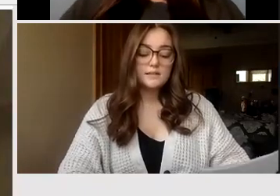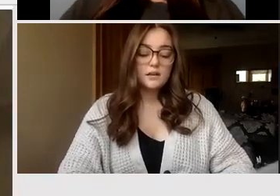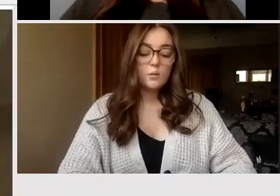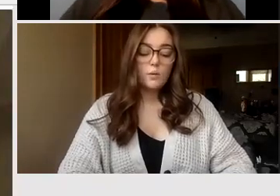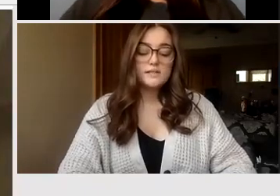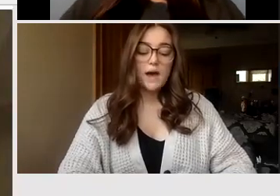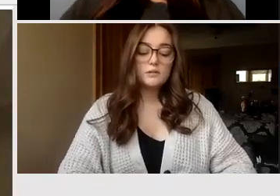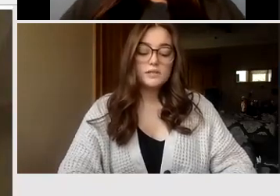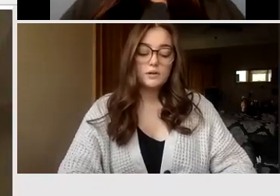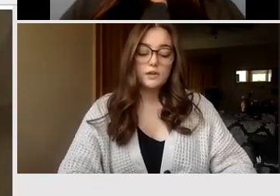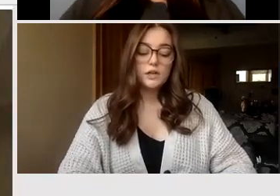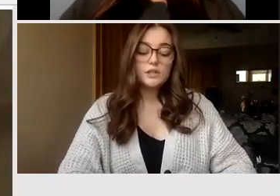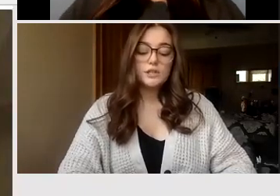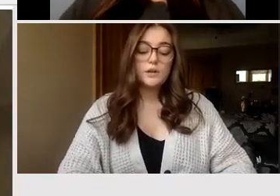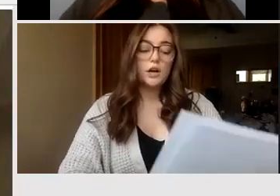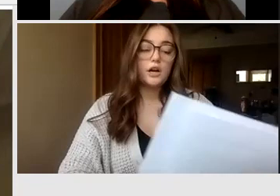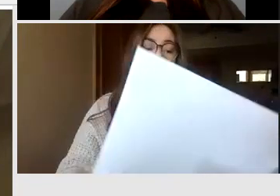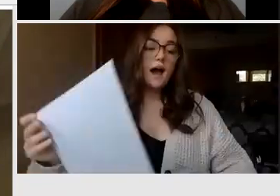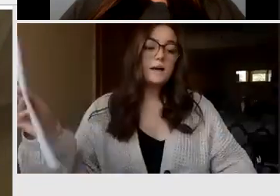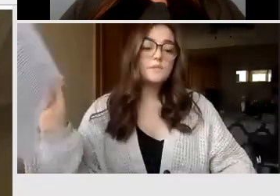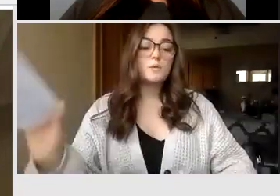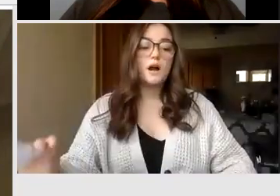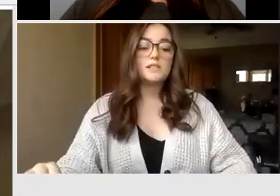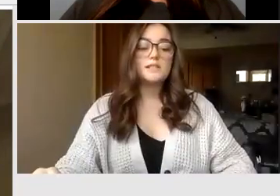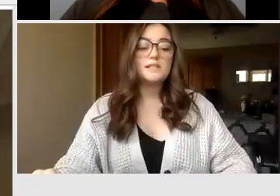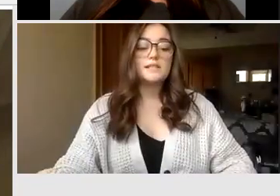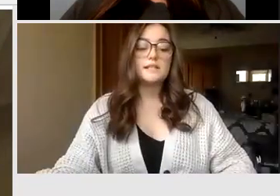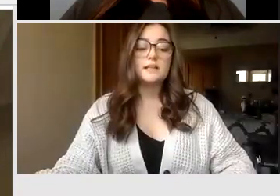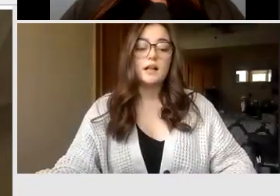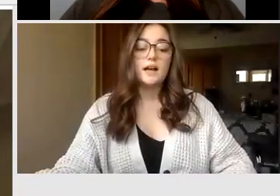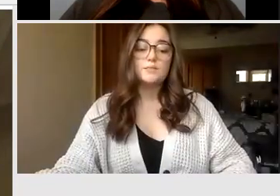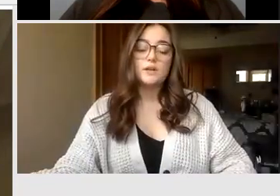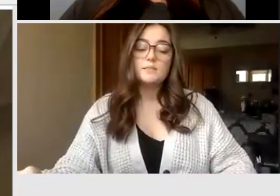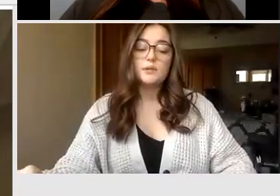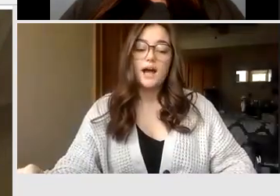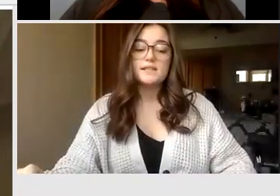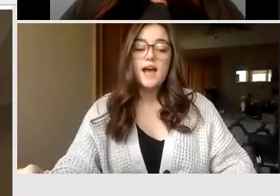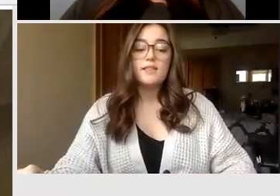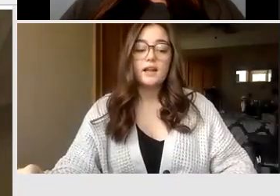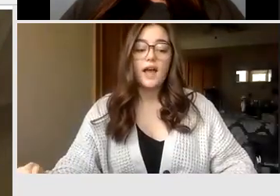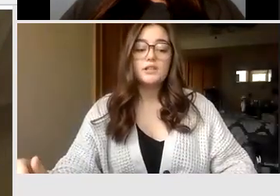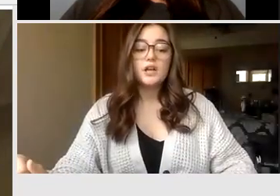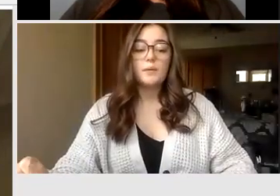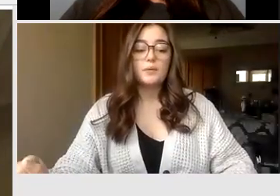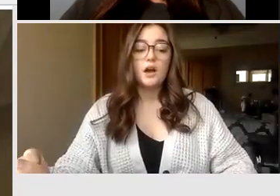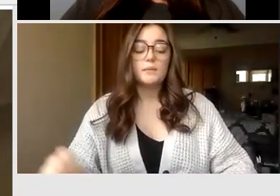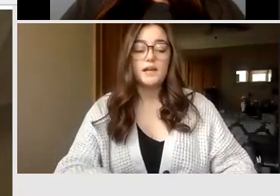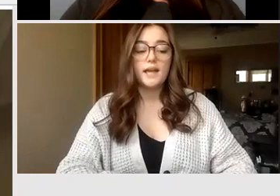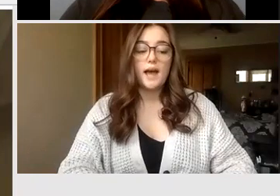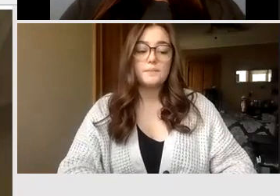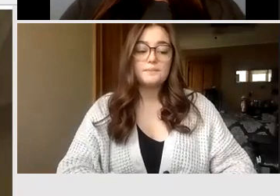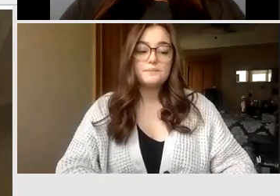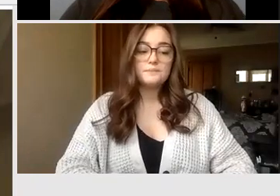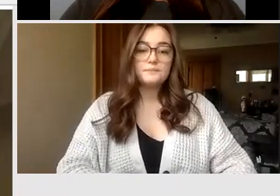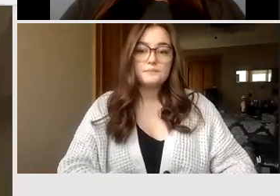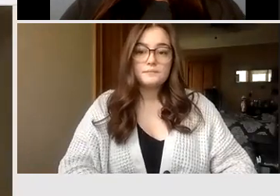best. Once a battle was over, she would hurry back to Washington, D.C. to collect more supplies and then catch up with the army